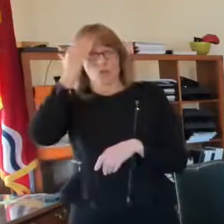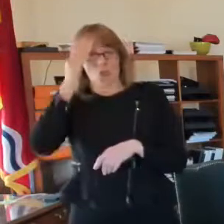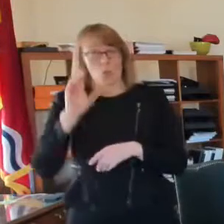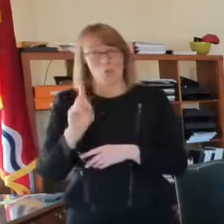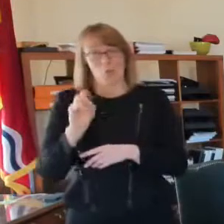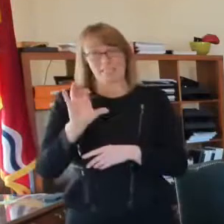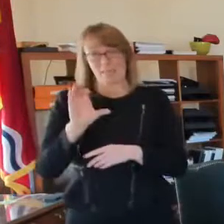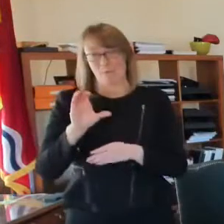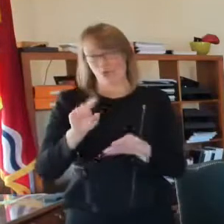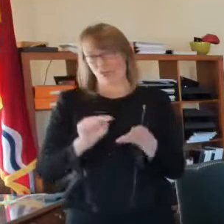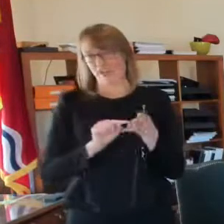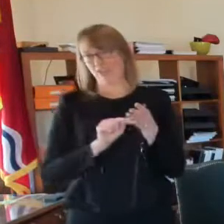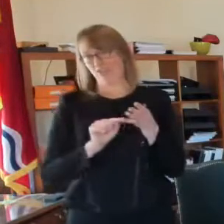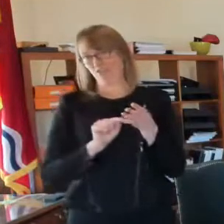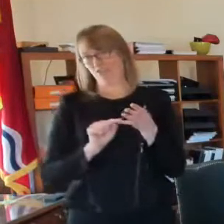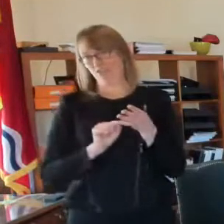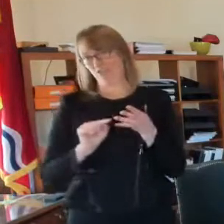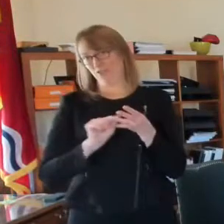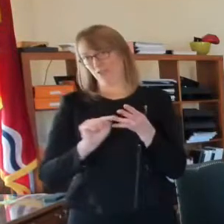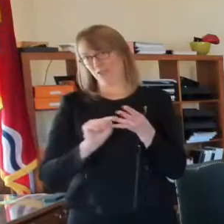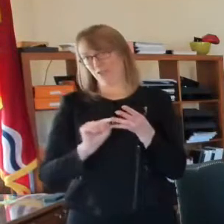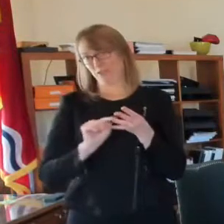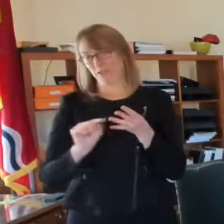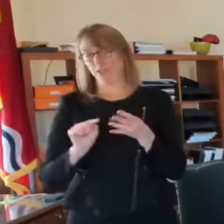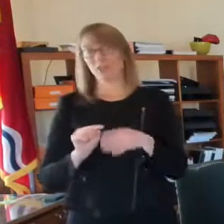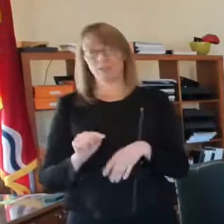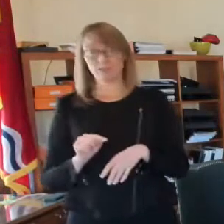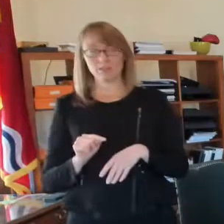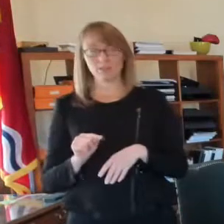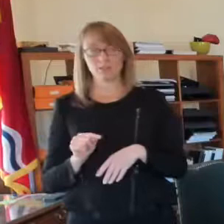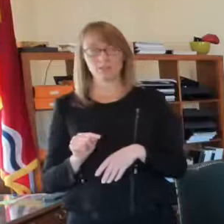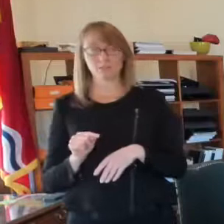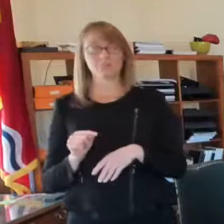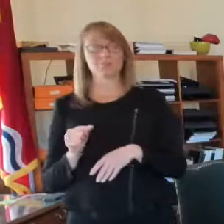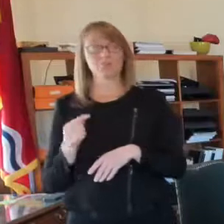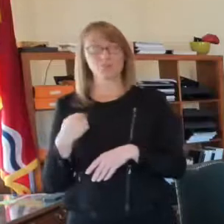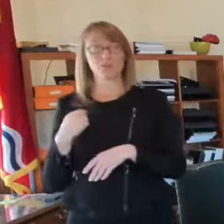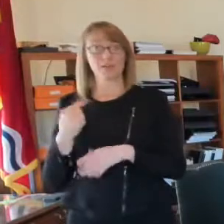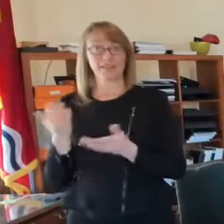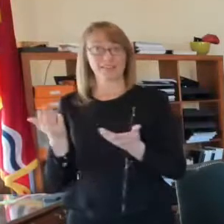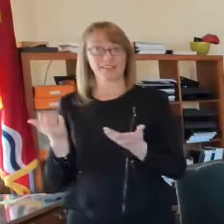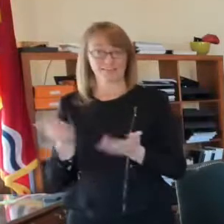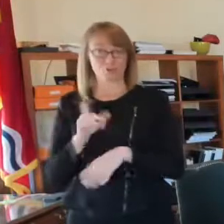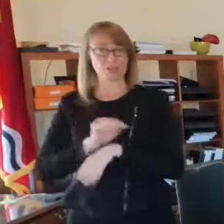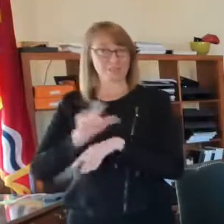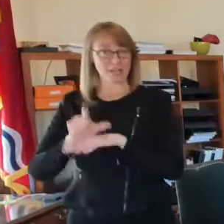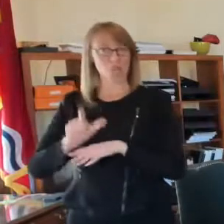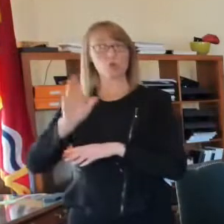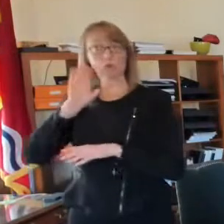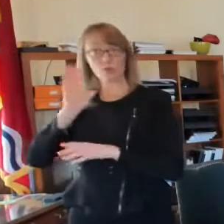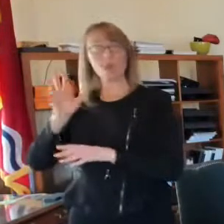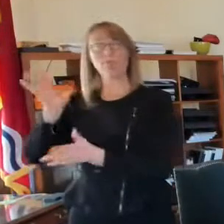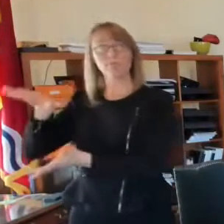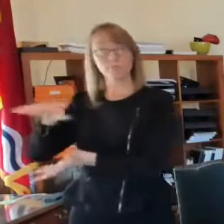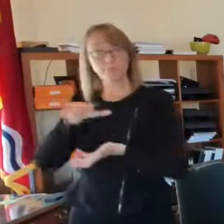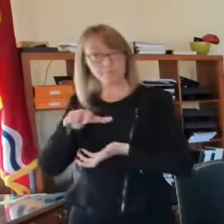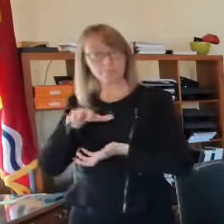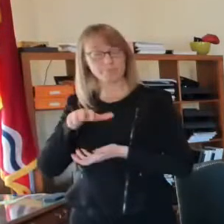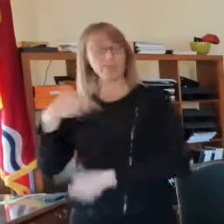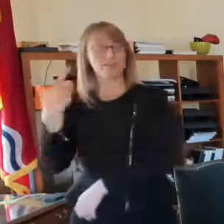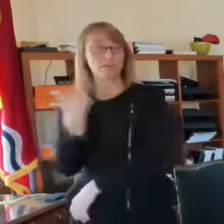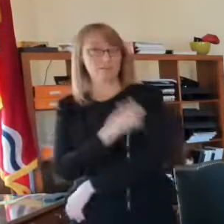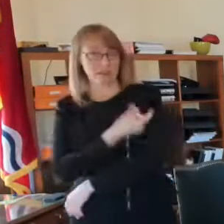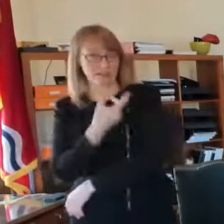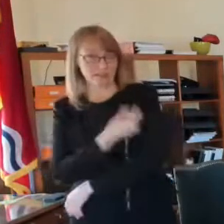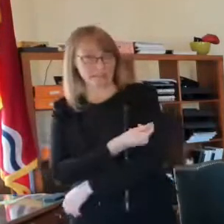here, vaccines that will be here in St. Louis and available first to healthcare workers, and first responders, police,